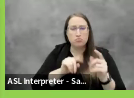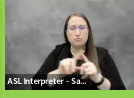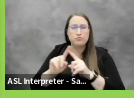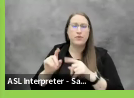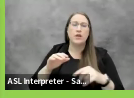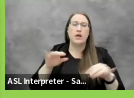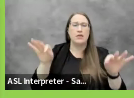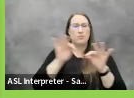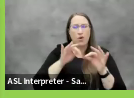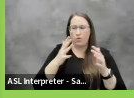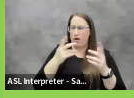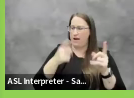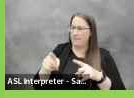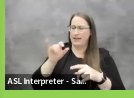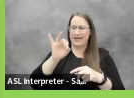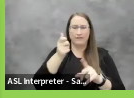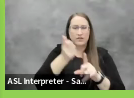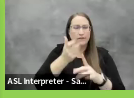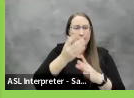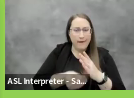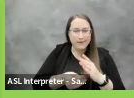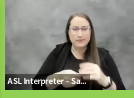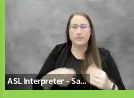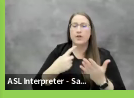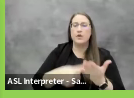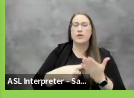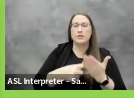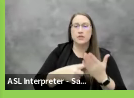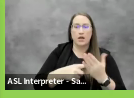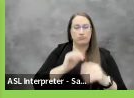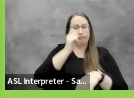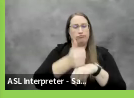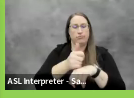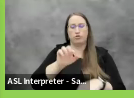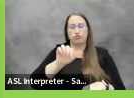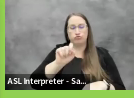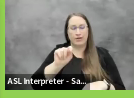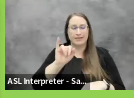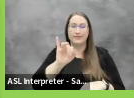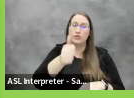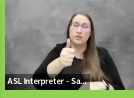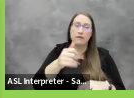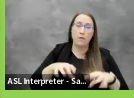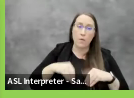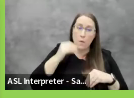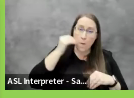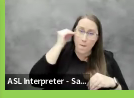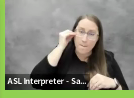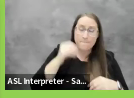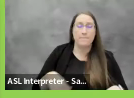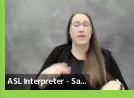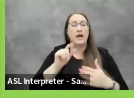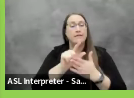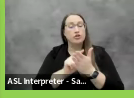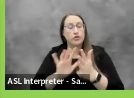is going to take place when you pass away. We discussed creating a trust if you're a homeowner, having that attorney put your home into your